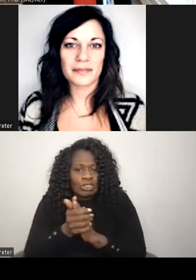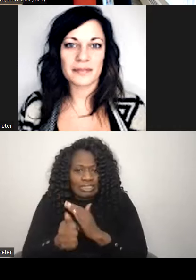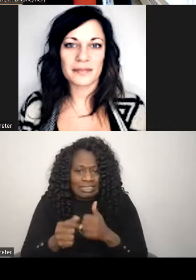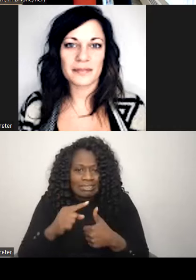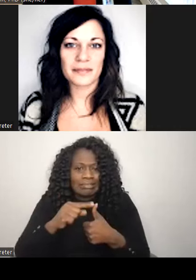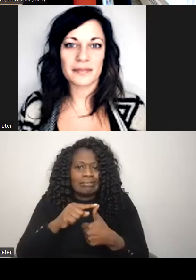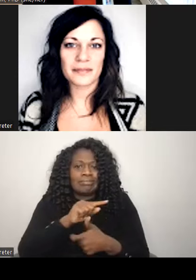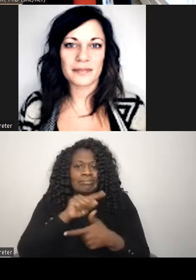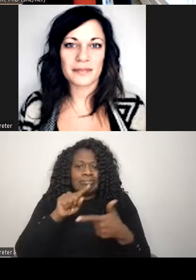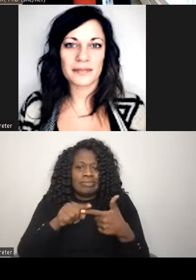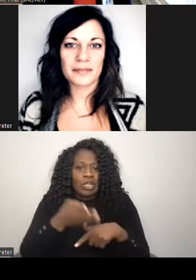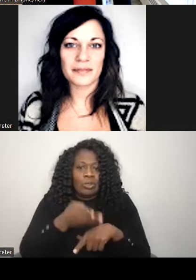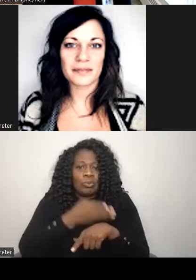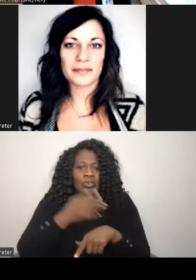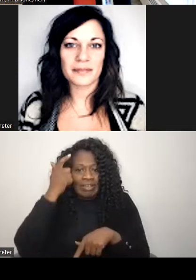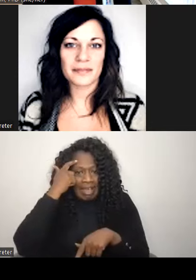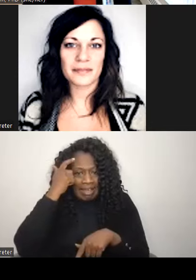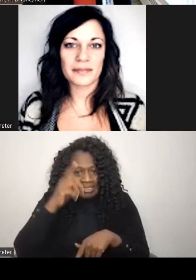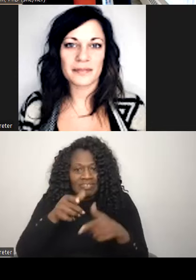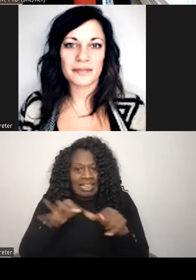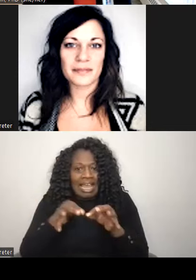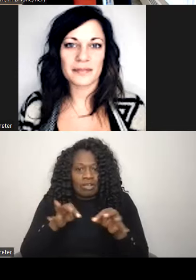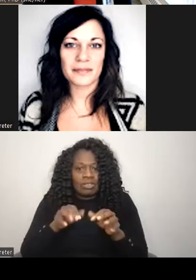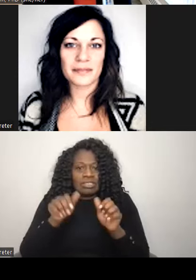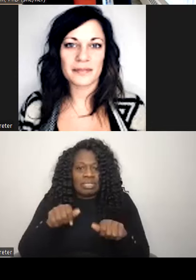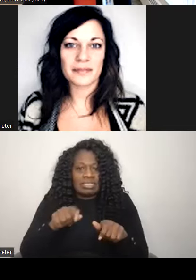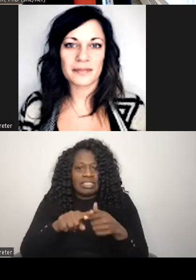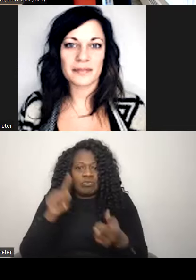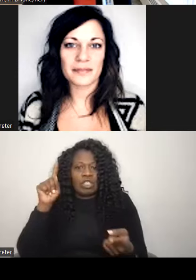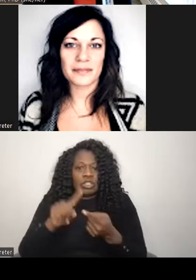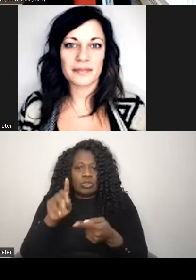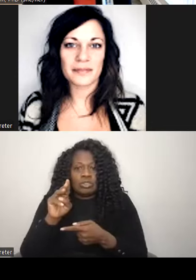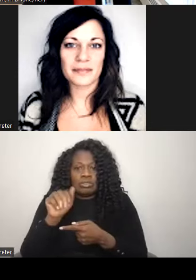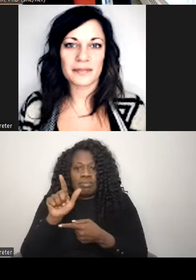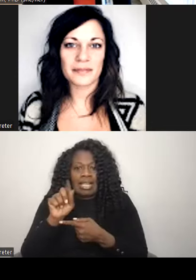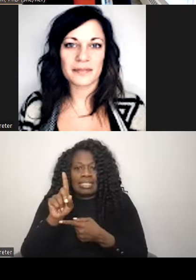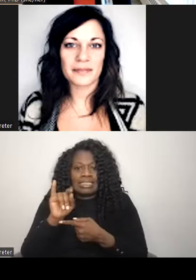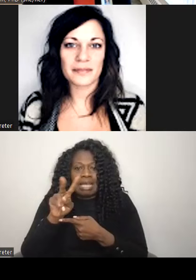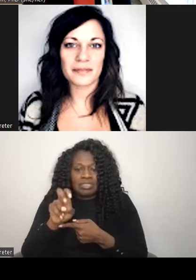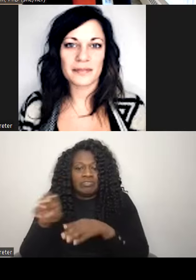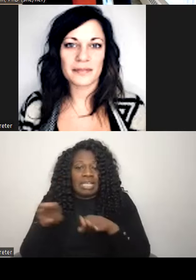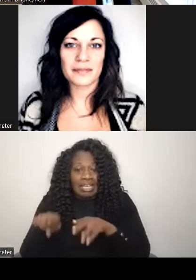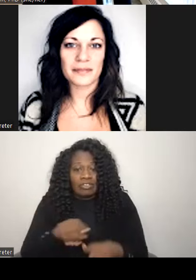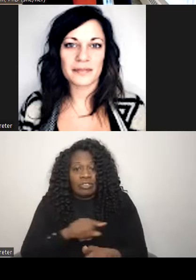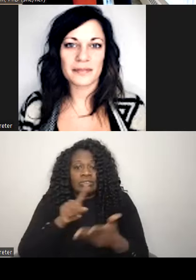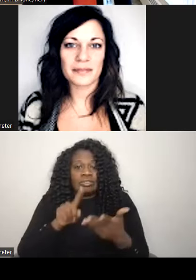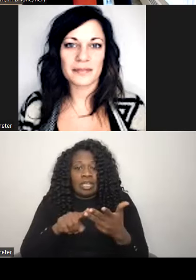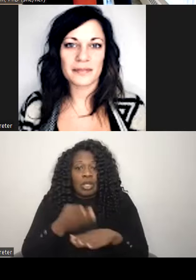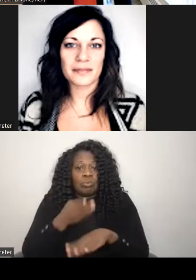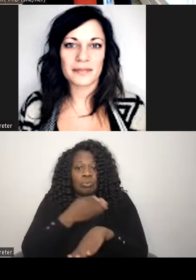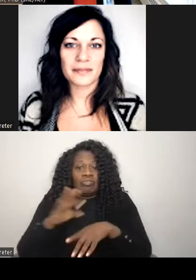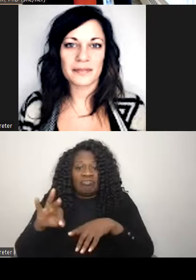language abilities and cognitive skills and reduces maladaptive behaviors and improves functional independence. But